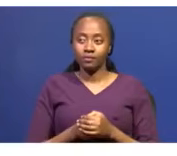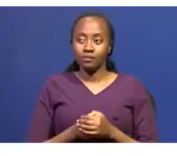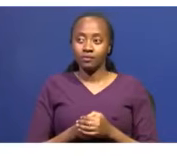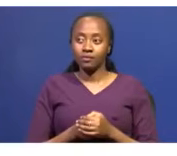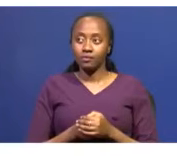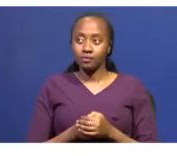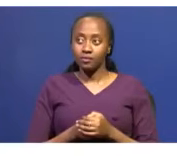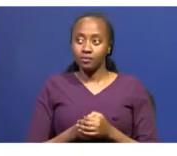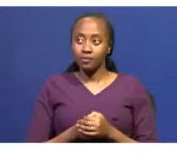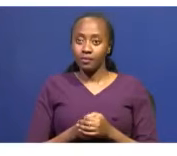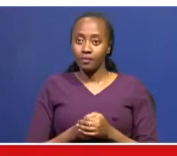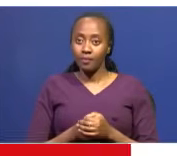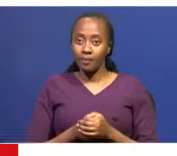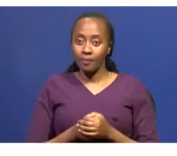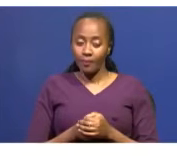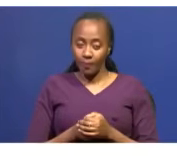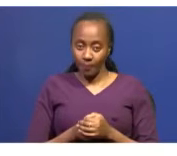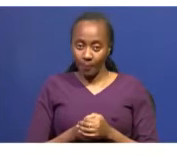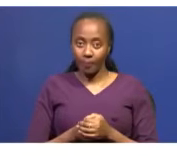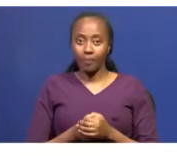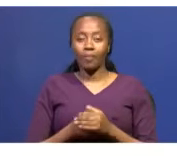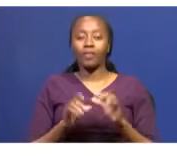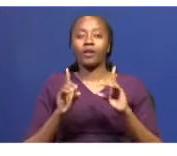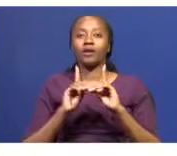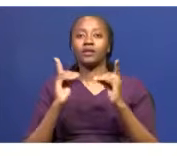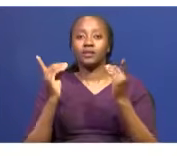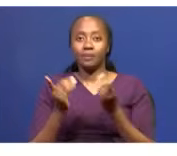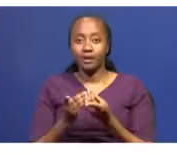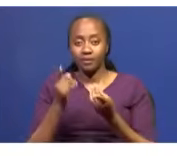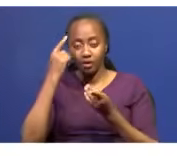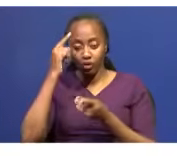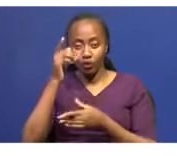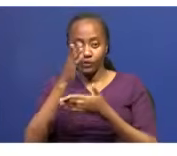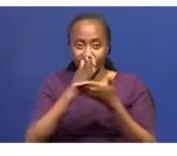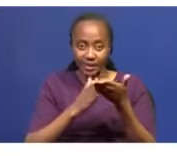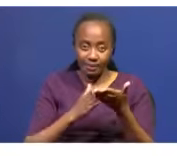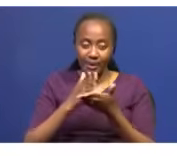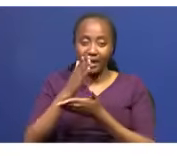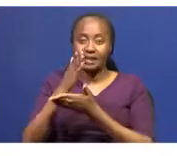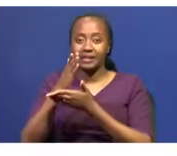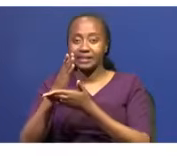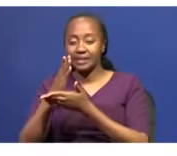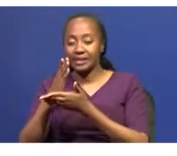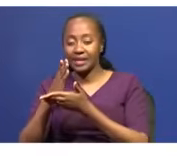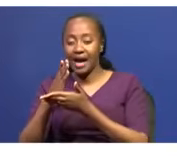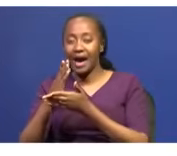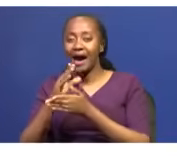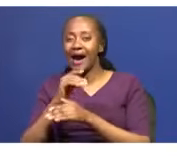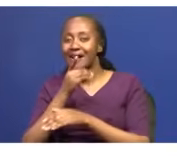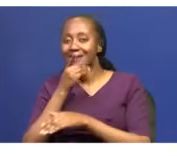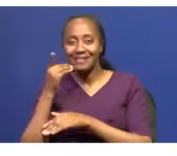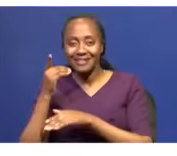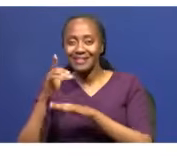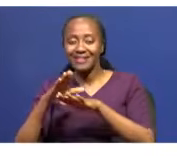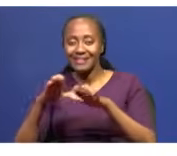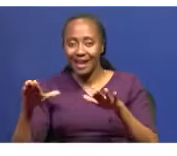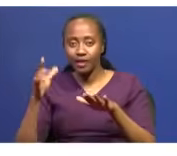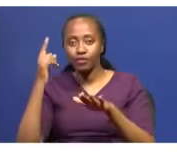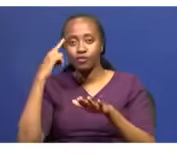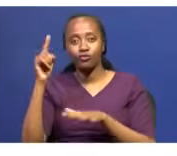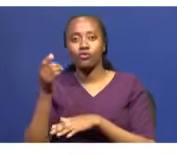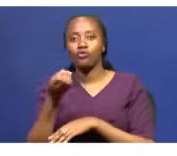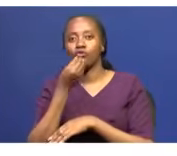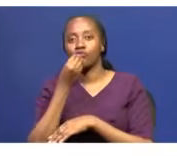And the State Department of Arid and Semi-Arid Lands is seeking 4 billion shillings to mitigate food shortages due to